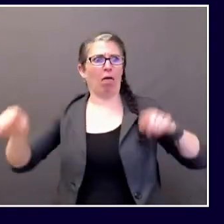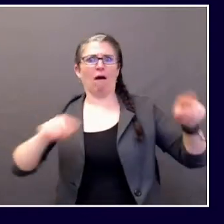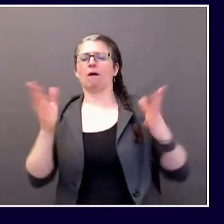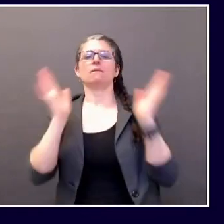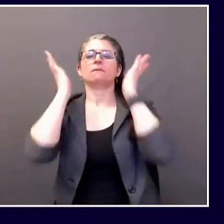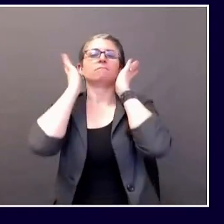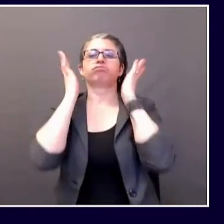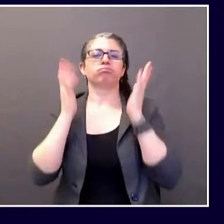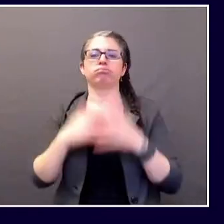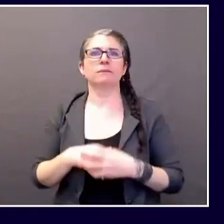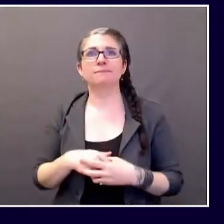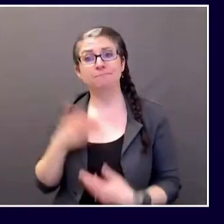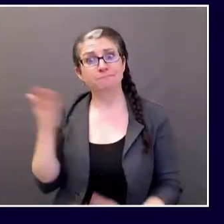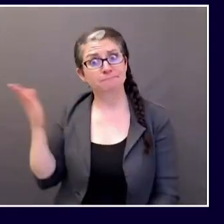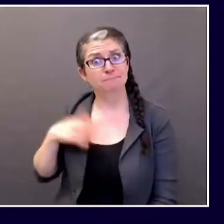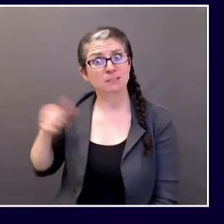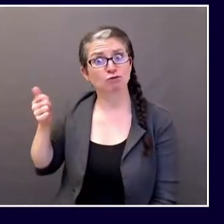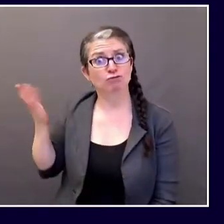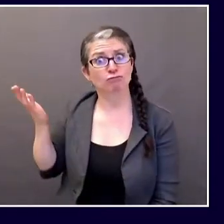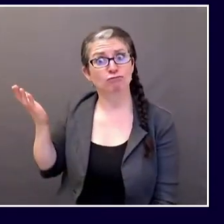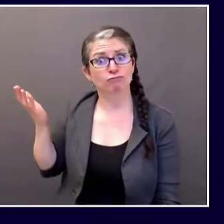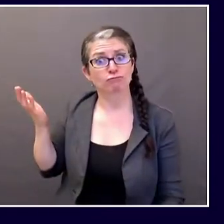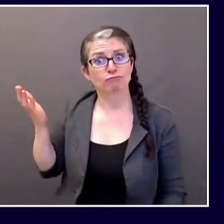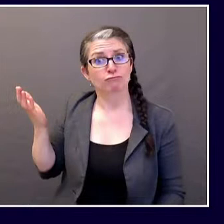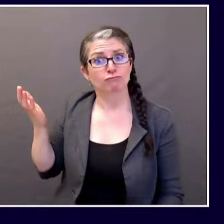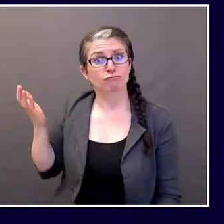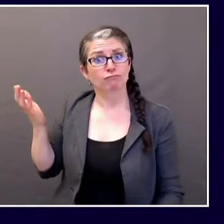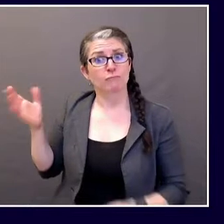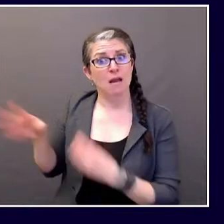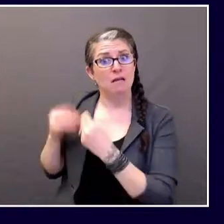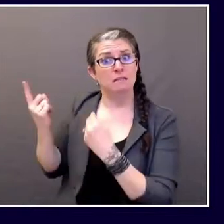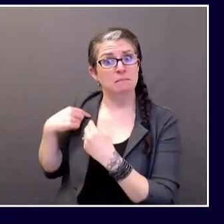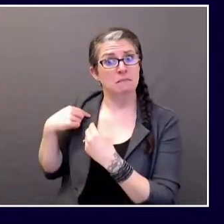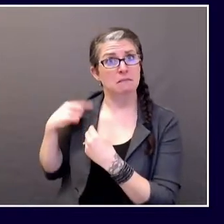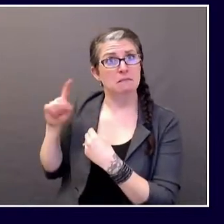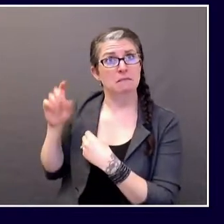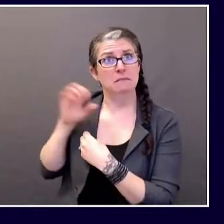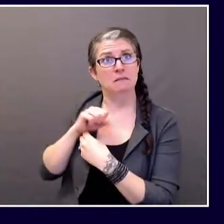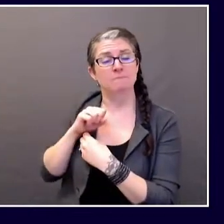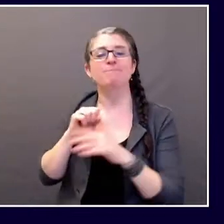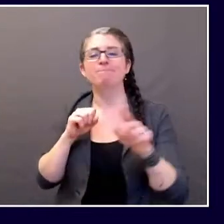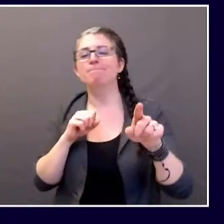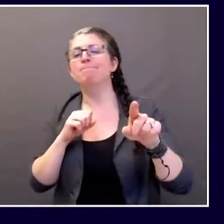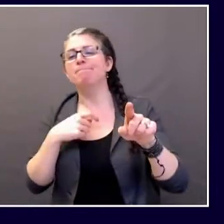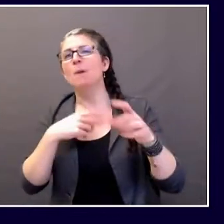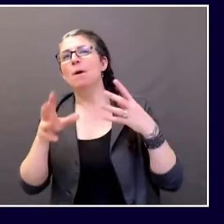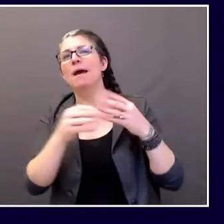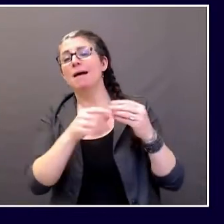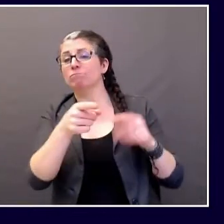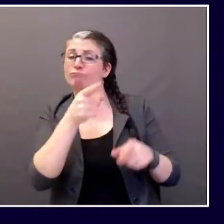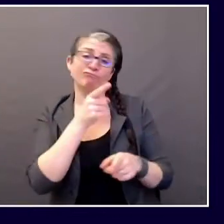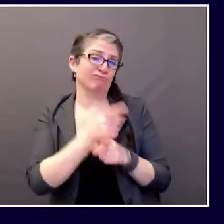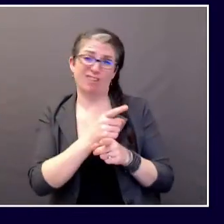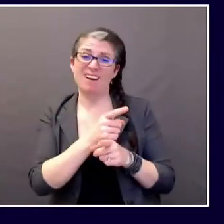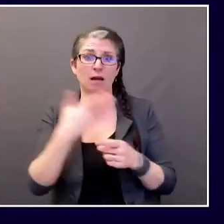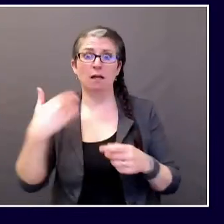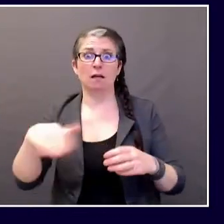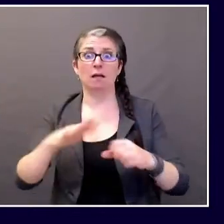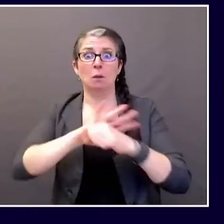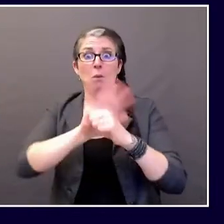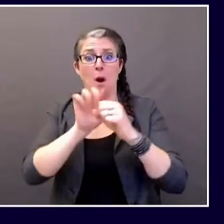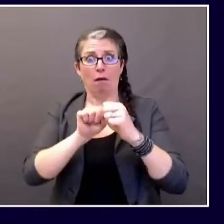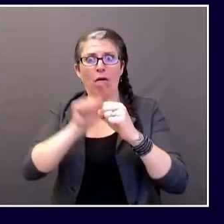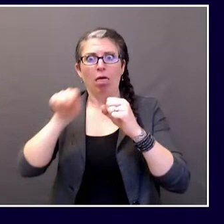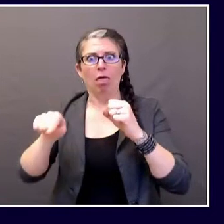is we have to be worried. That's our job, is to look over the horizon and see if this highly contagious variant